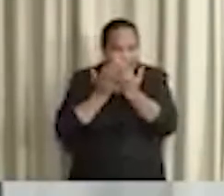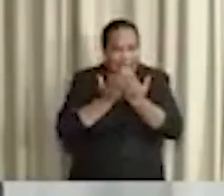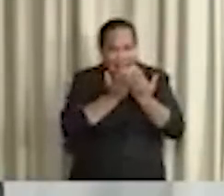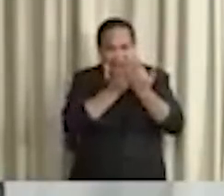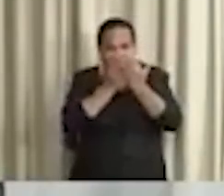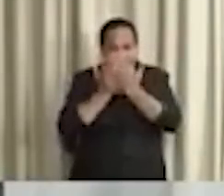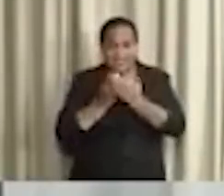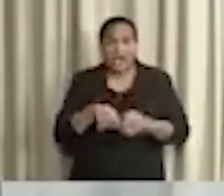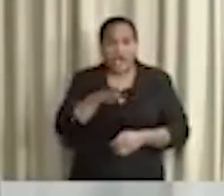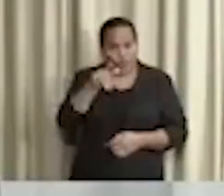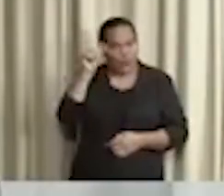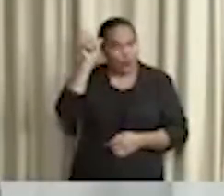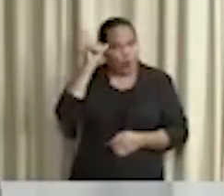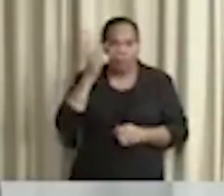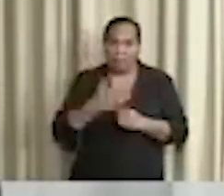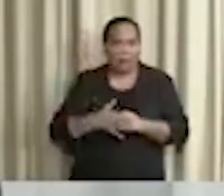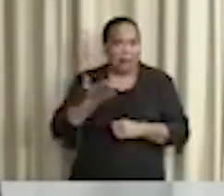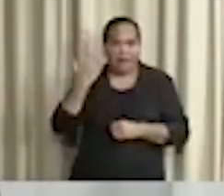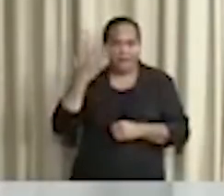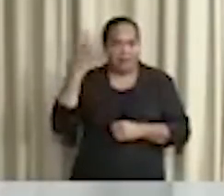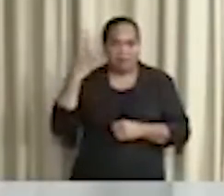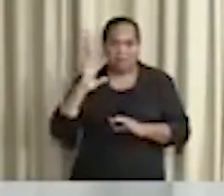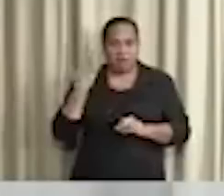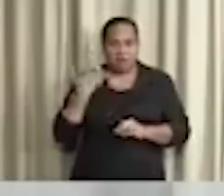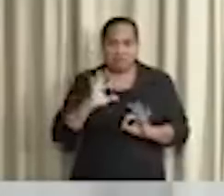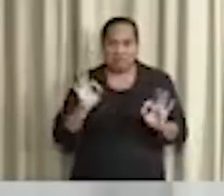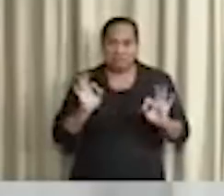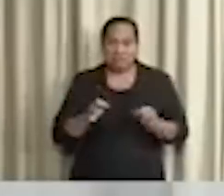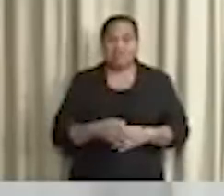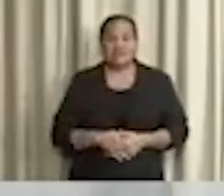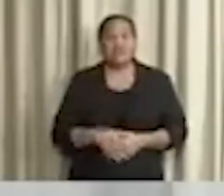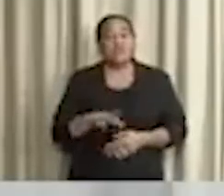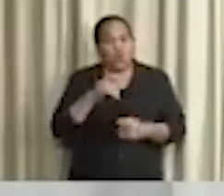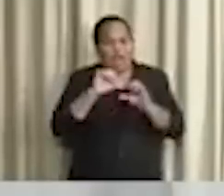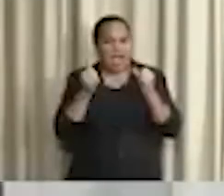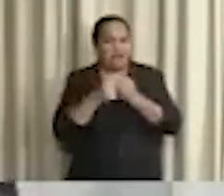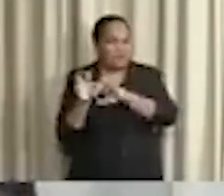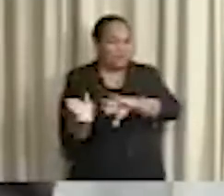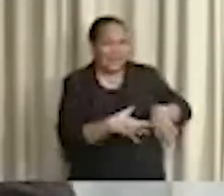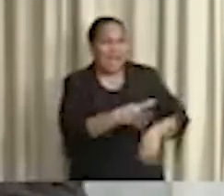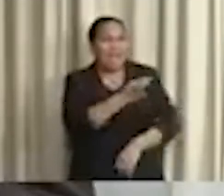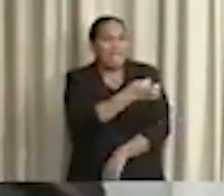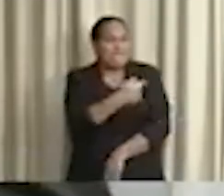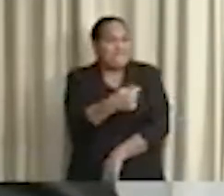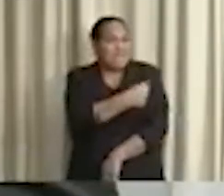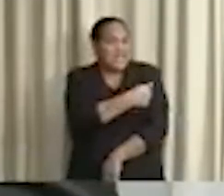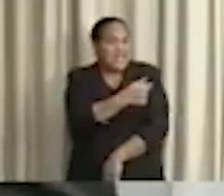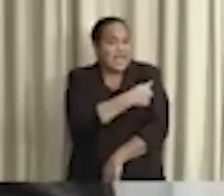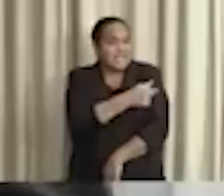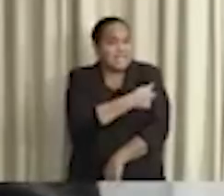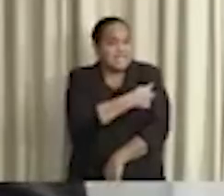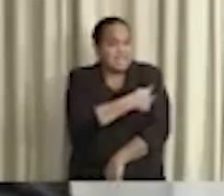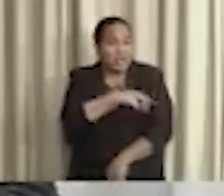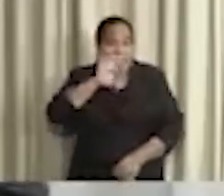You'll know that that was not the case before. We agreed to remove the vaccination requirement for TELS